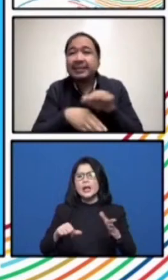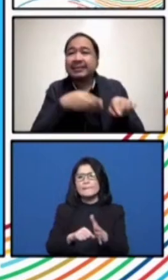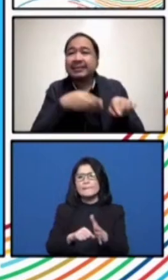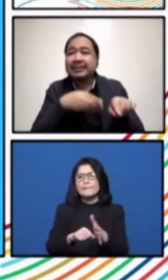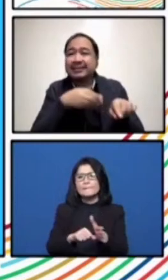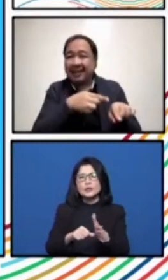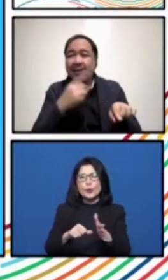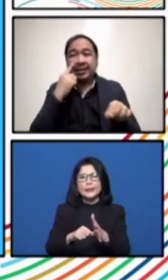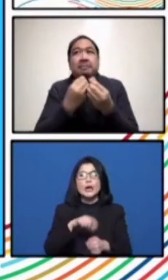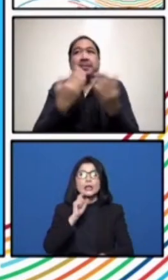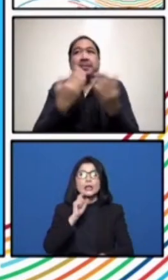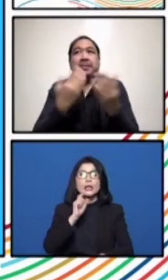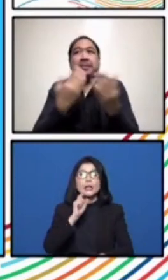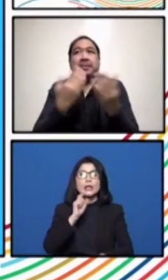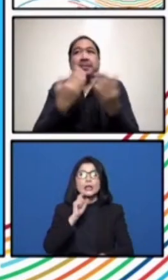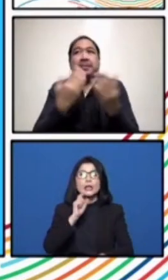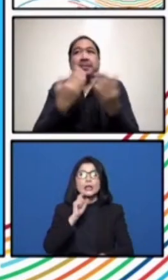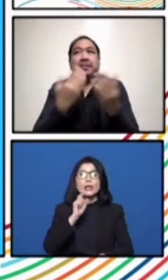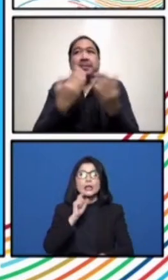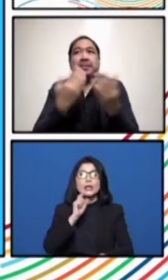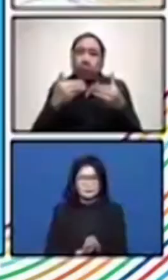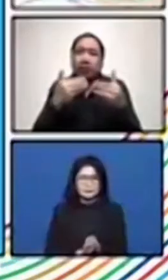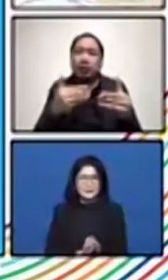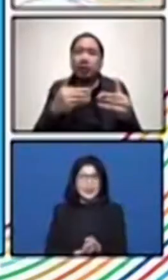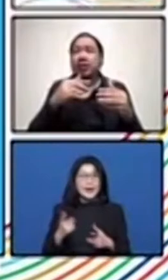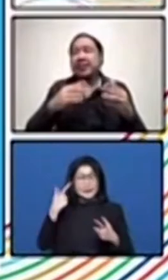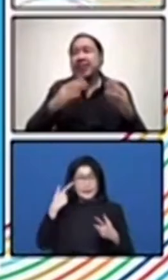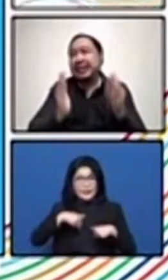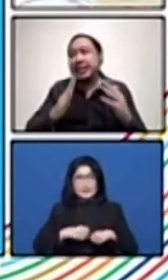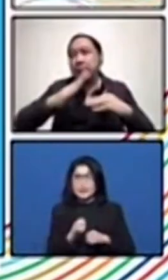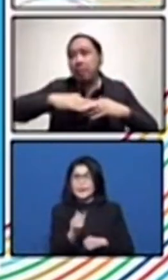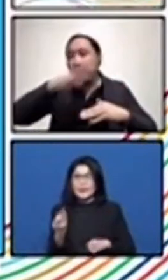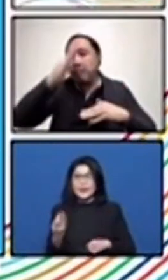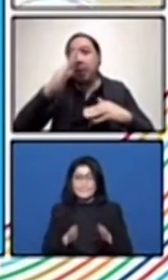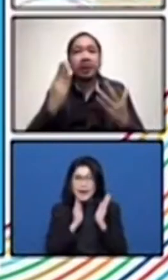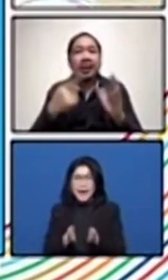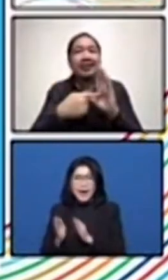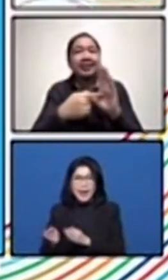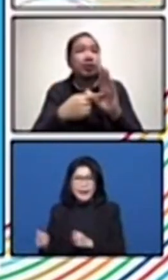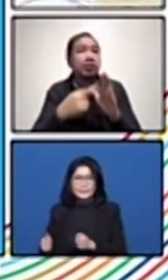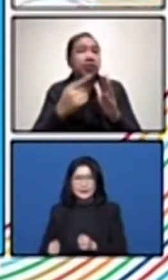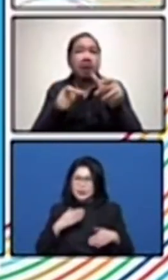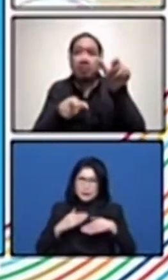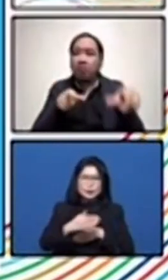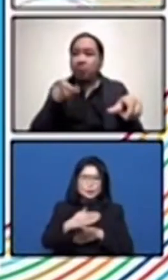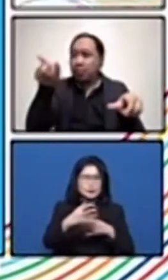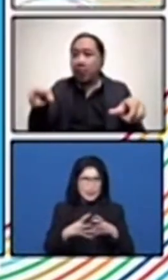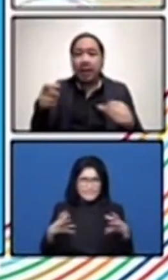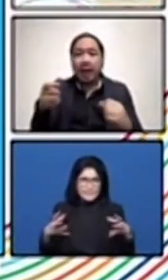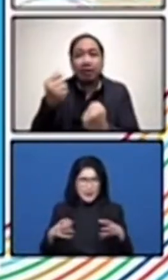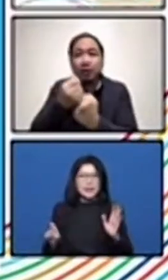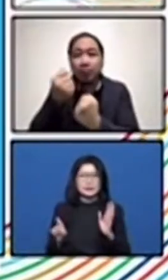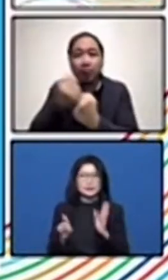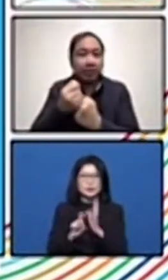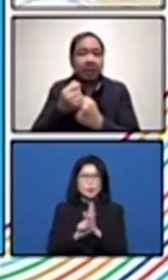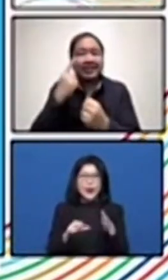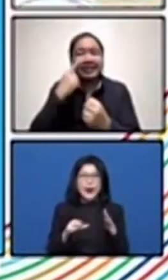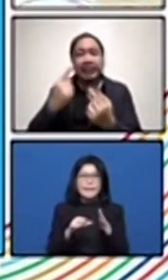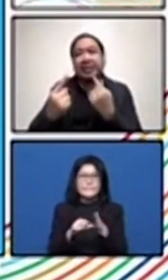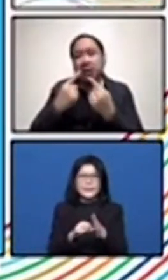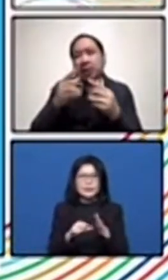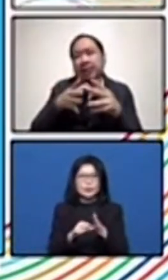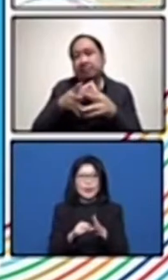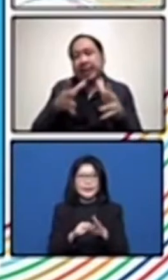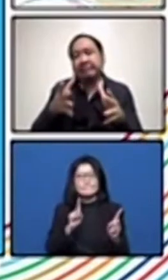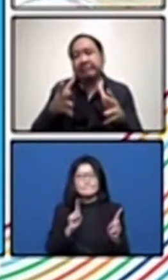some elements where we need more like point-to-point transport human assistance and then we talk maybe about it a bit later but none